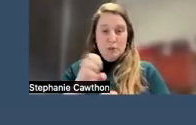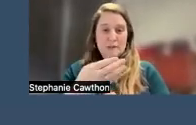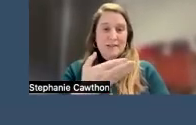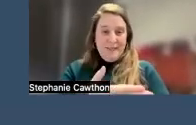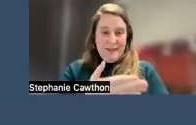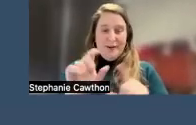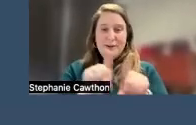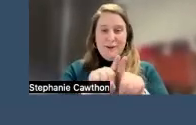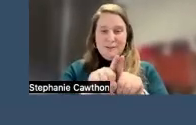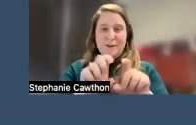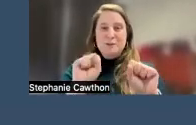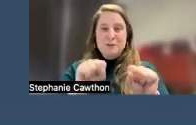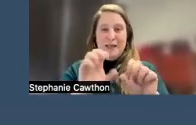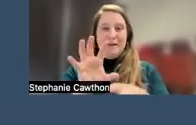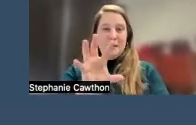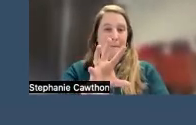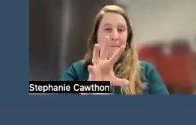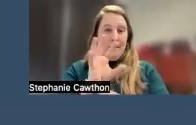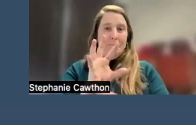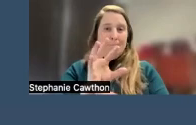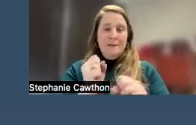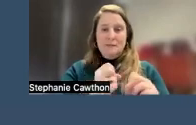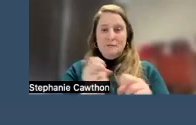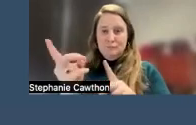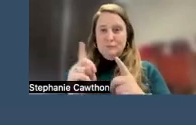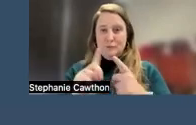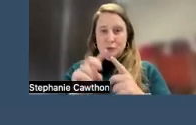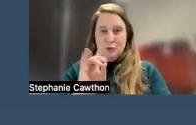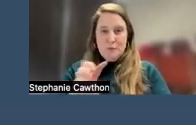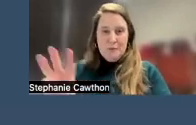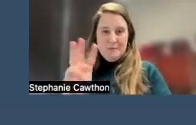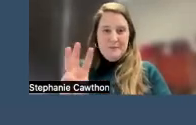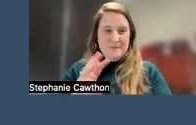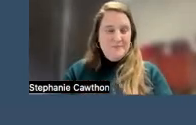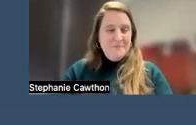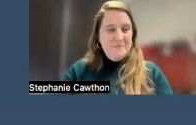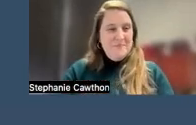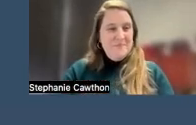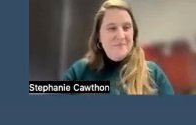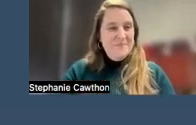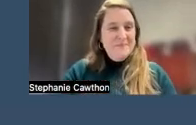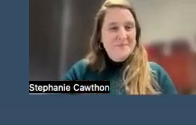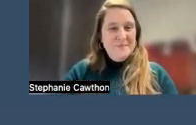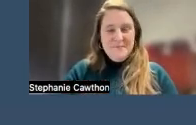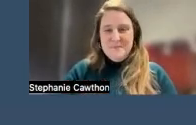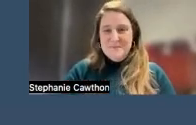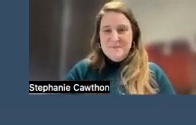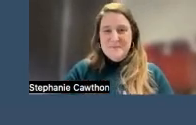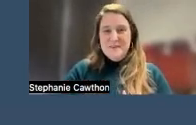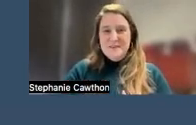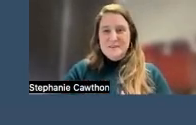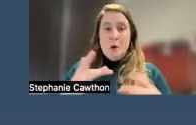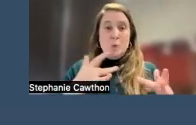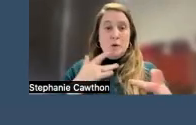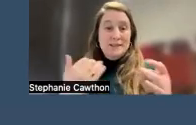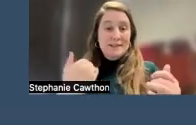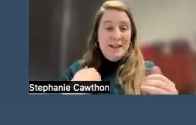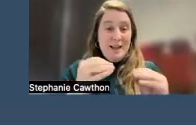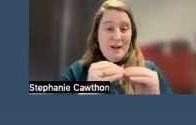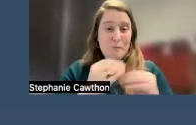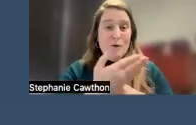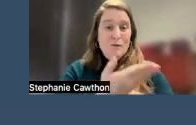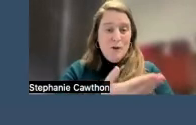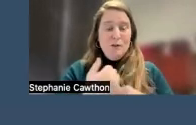So again, we have a QR code here for you on that slide. You're able to take a picture of that, and then that'll take you right to the website to read more about